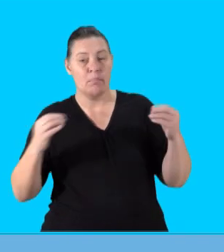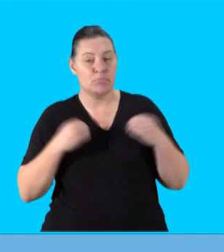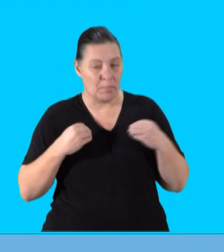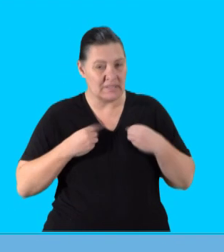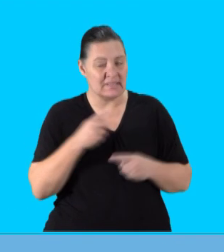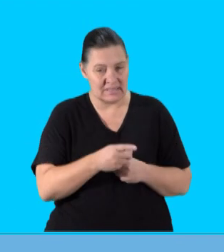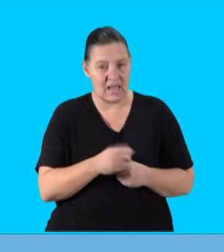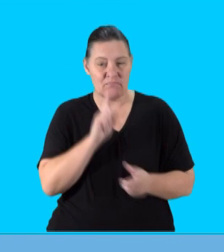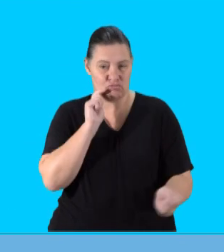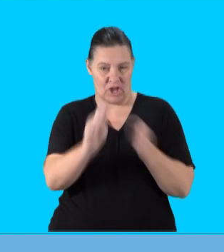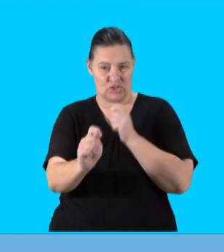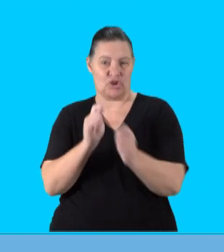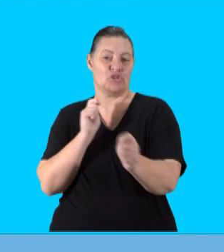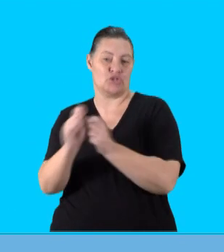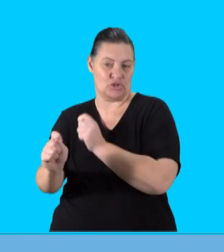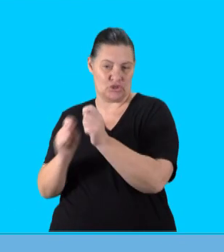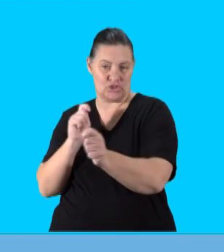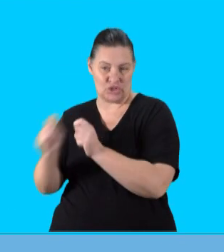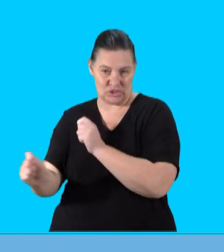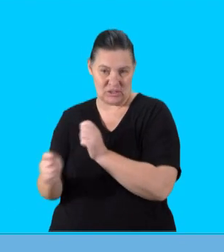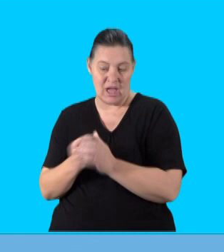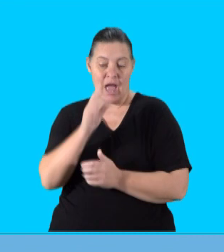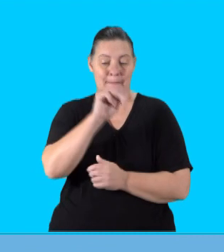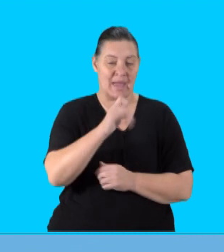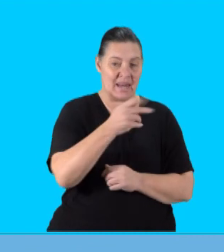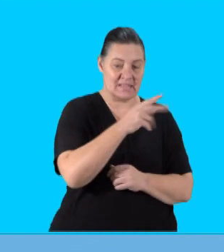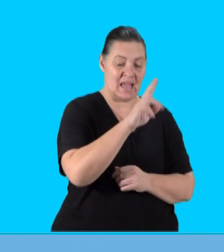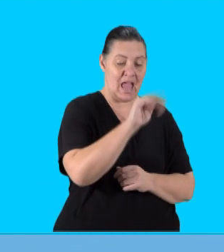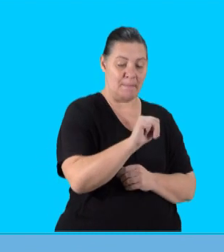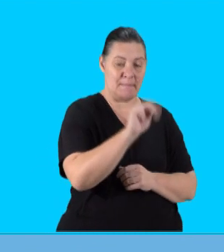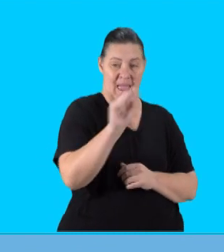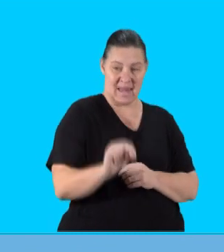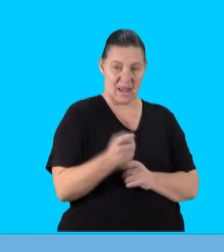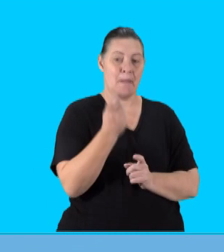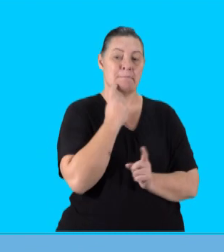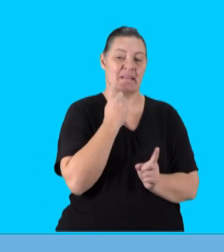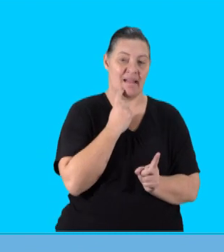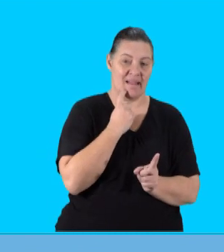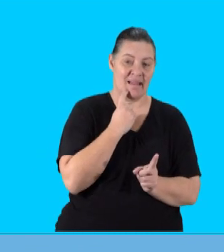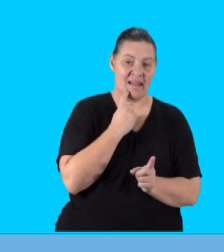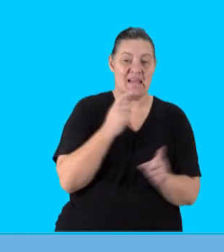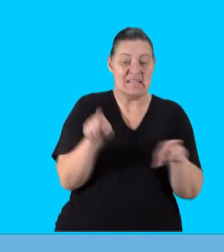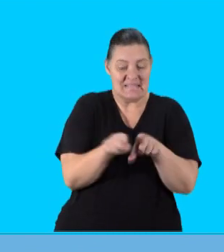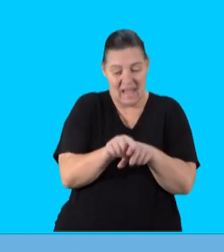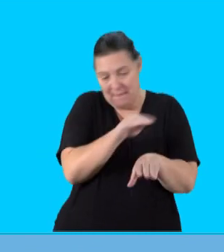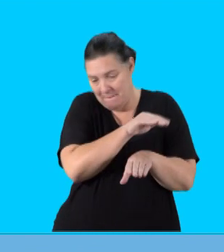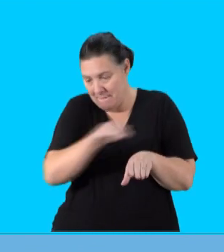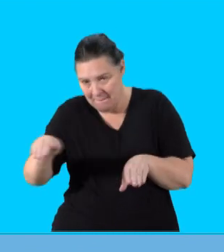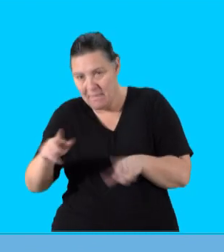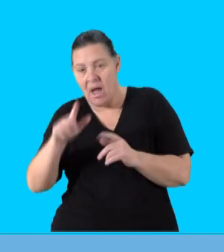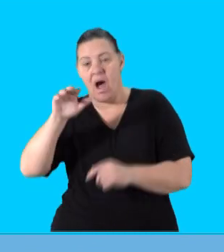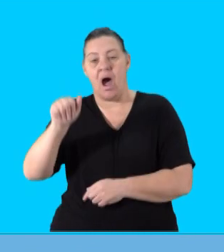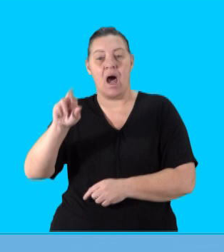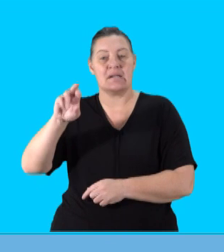the properties of these elements, they change. So our manganese Mn was a metal. In the very same period, we